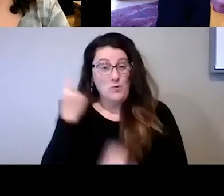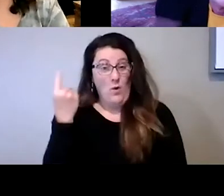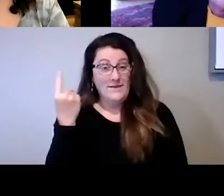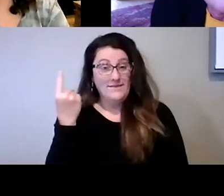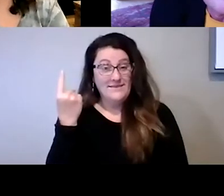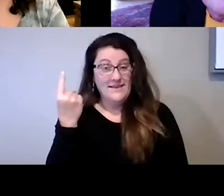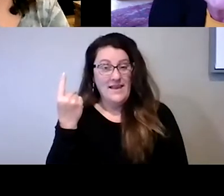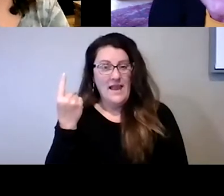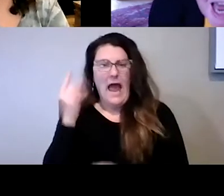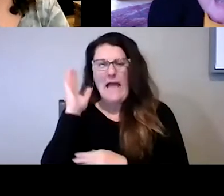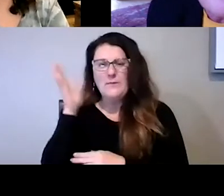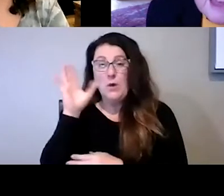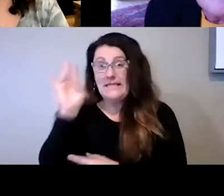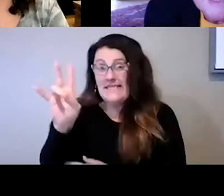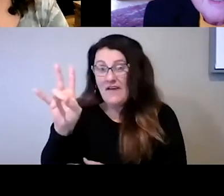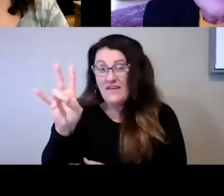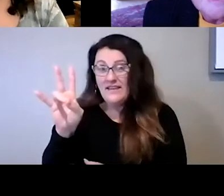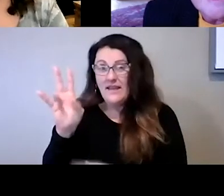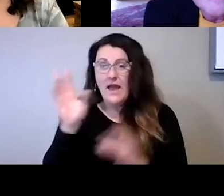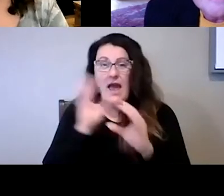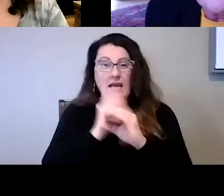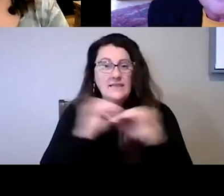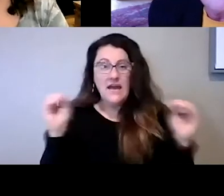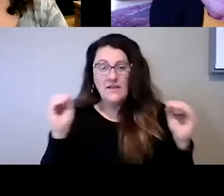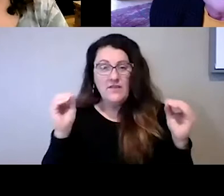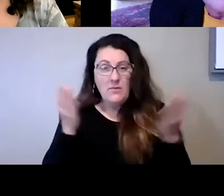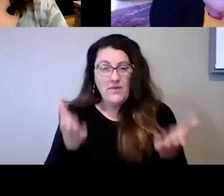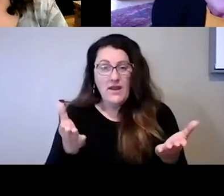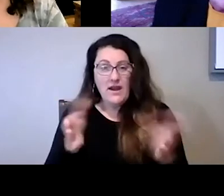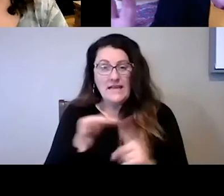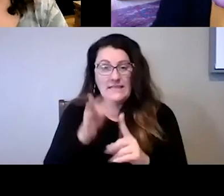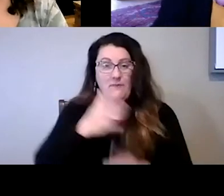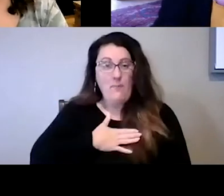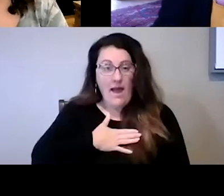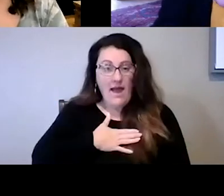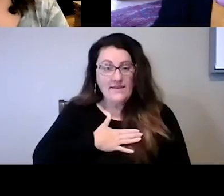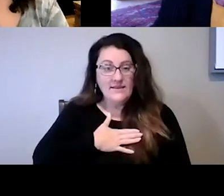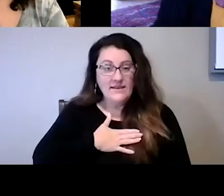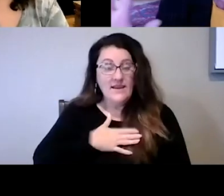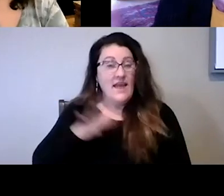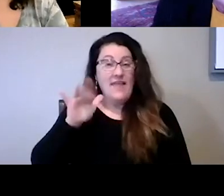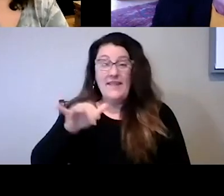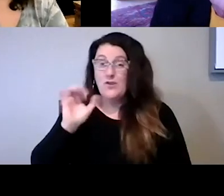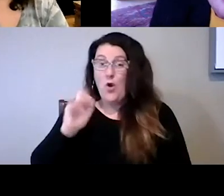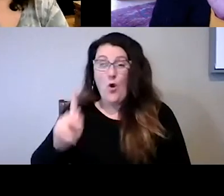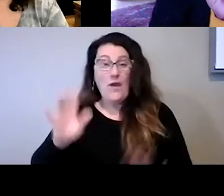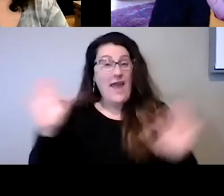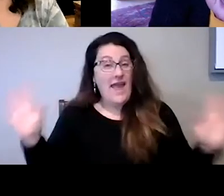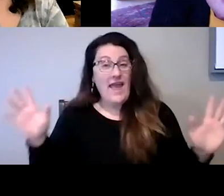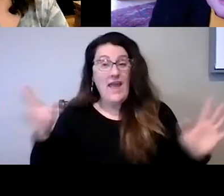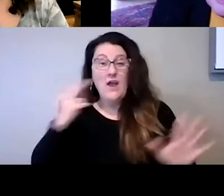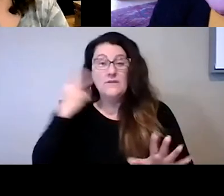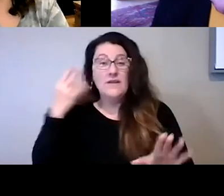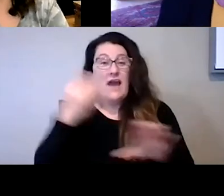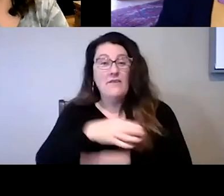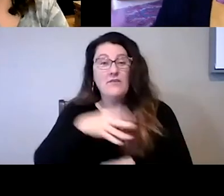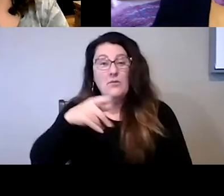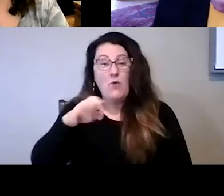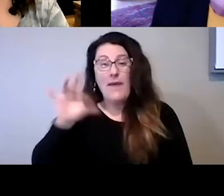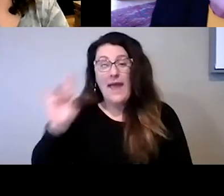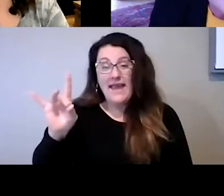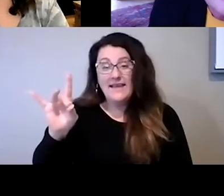I spoke at 7 of them. None of them exist except for my group. That's okay. We saw that after Prop 8 passed. We